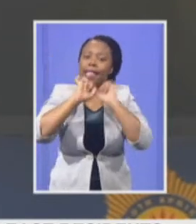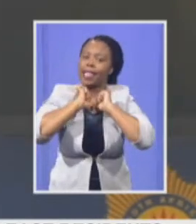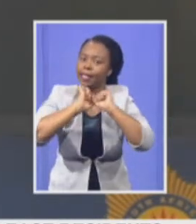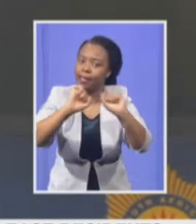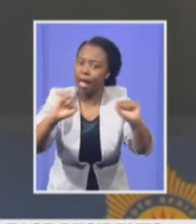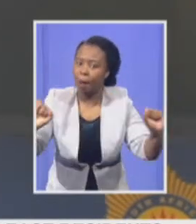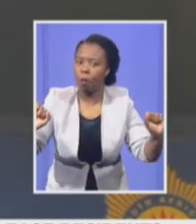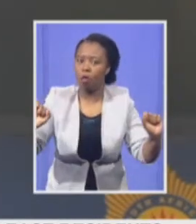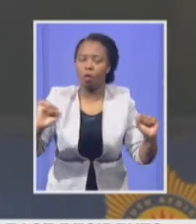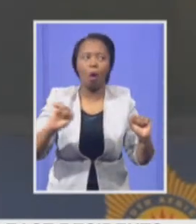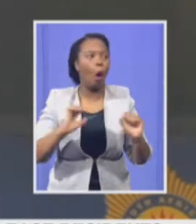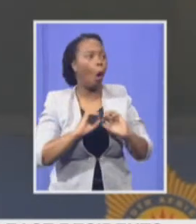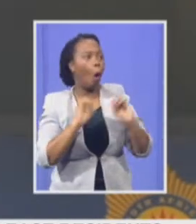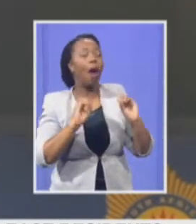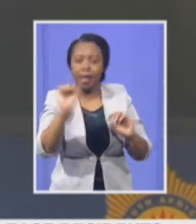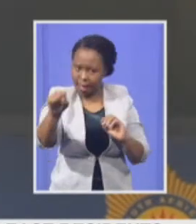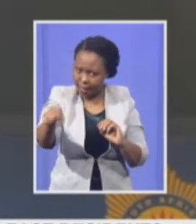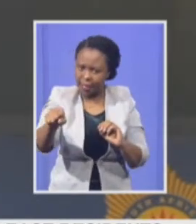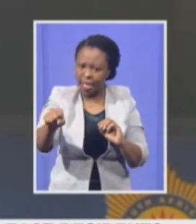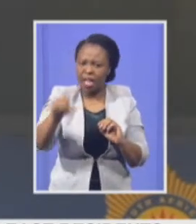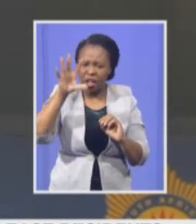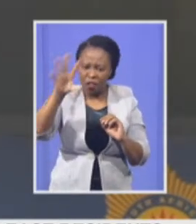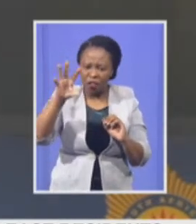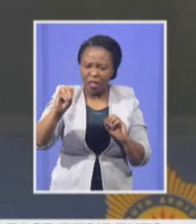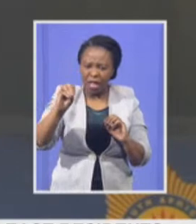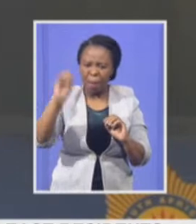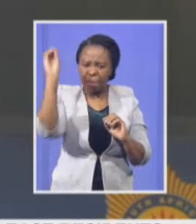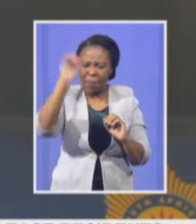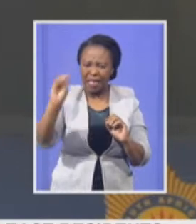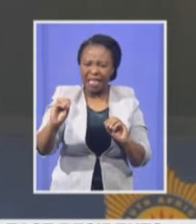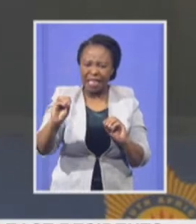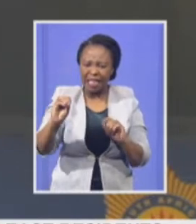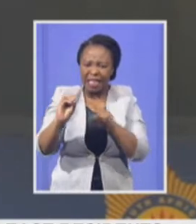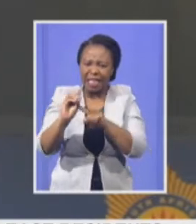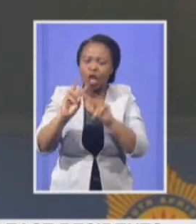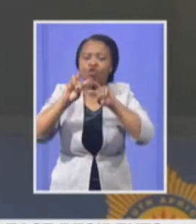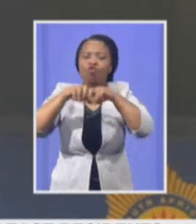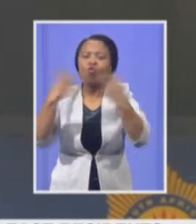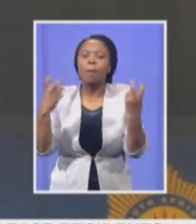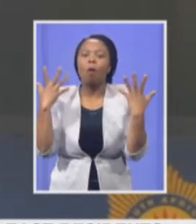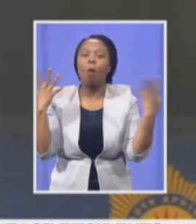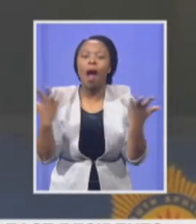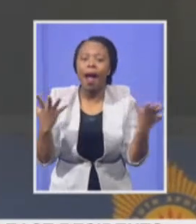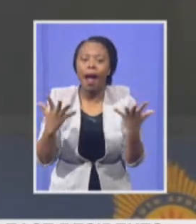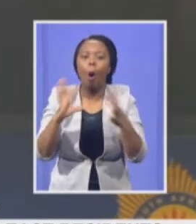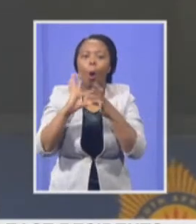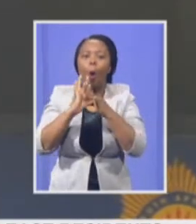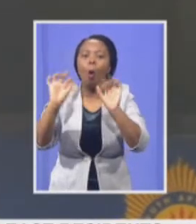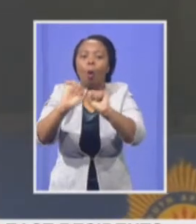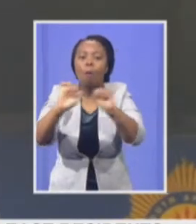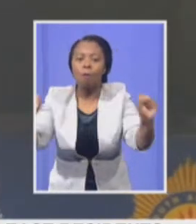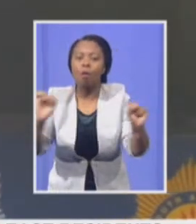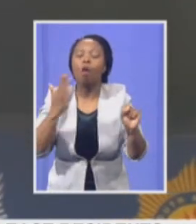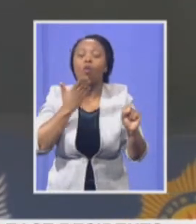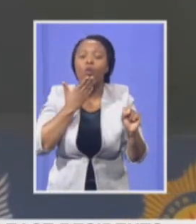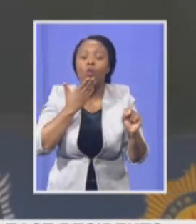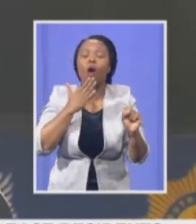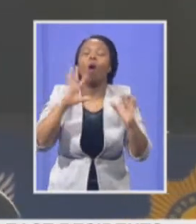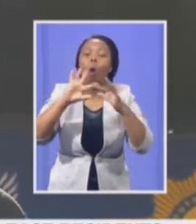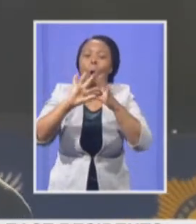Yes. 50% of them, they are robbed in their own houses. Bareshwa